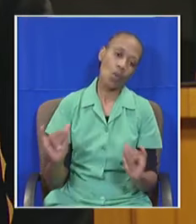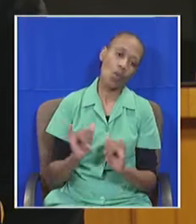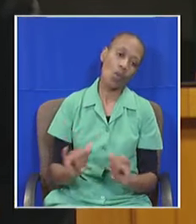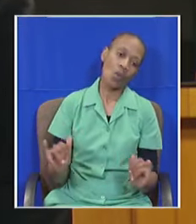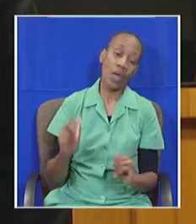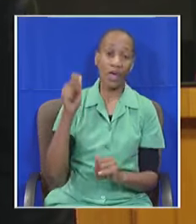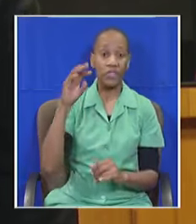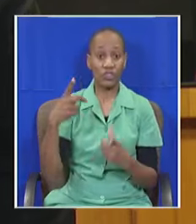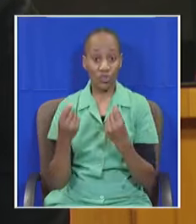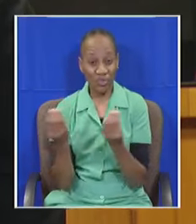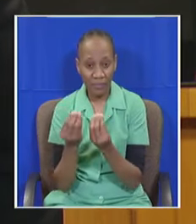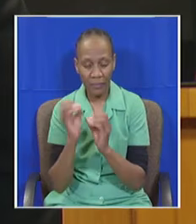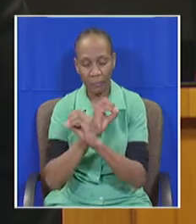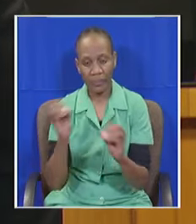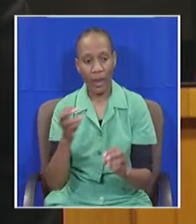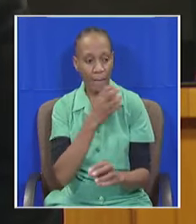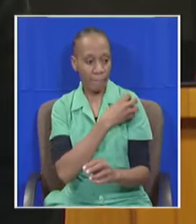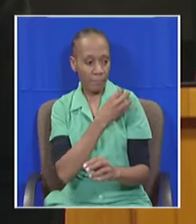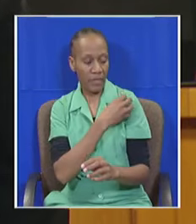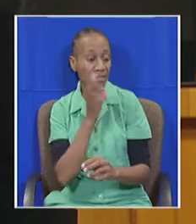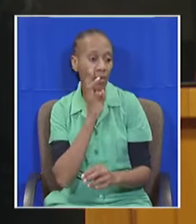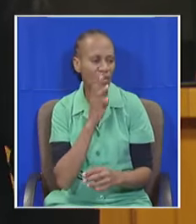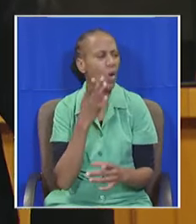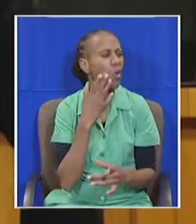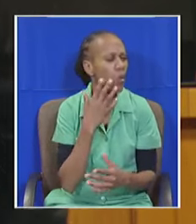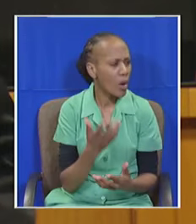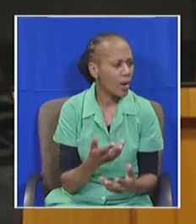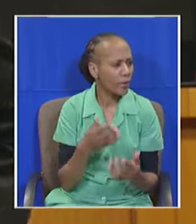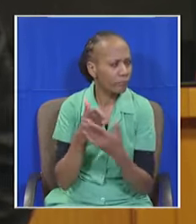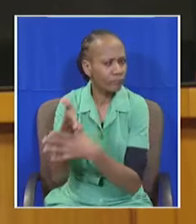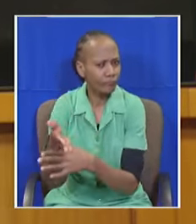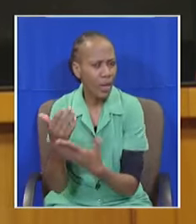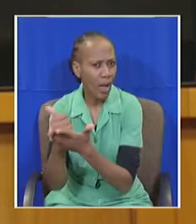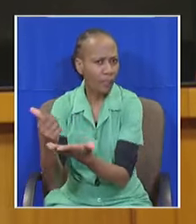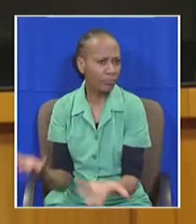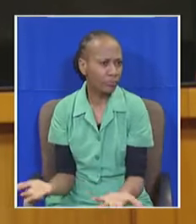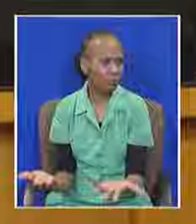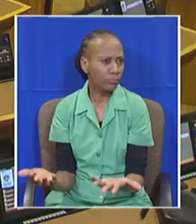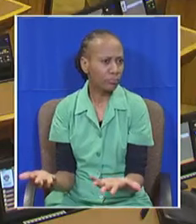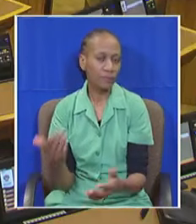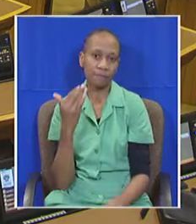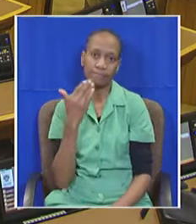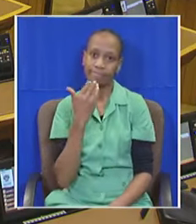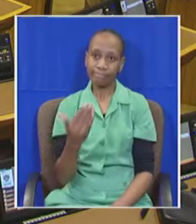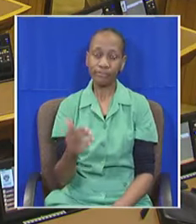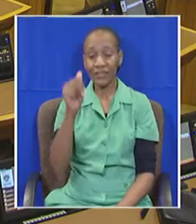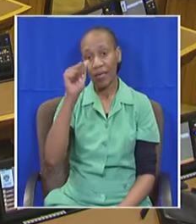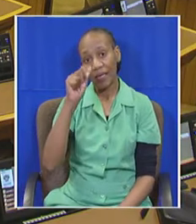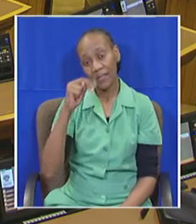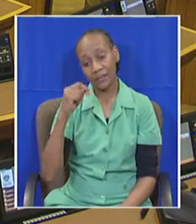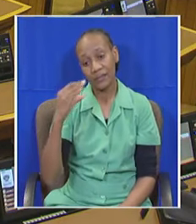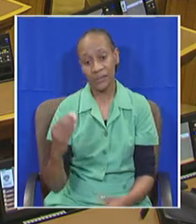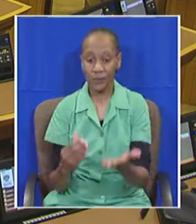come. Minister Mokonyane, when are you ever going to intervene? Never. Thank you, ANC.